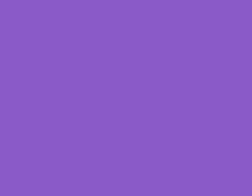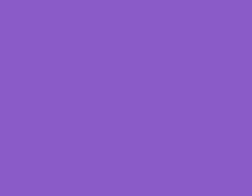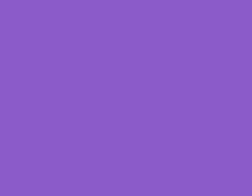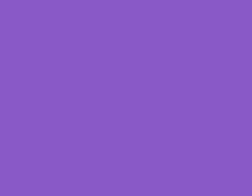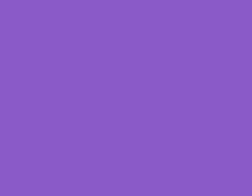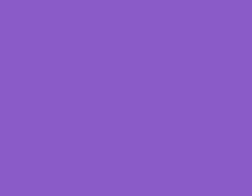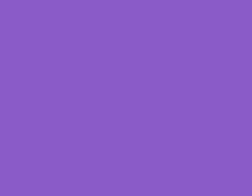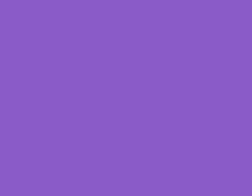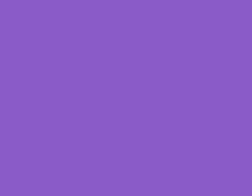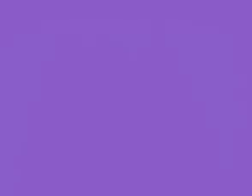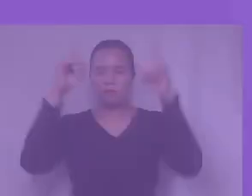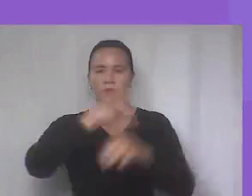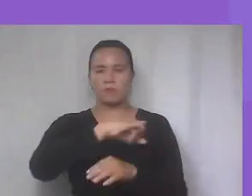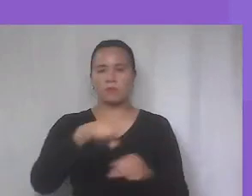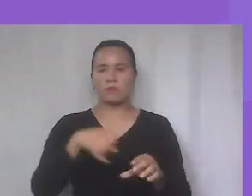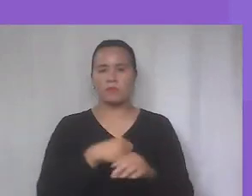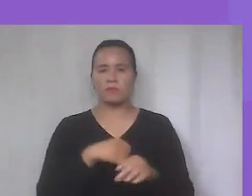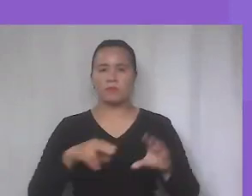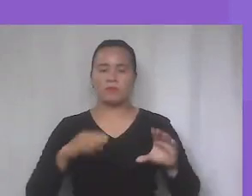Accessibility.